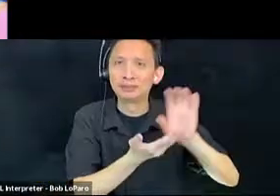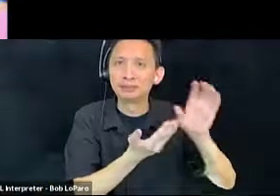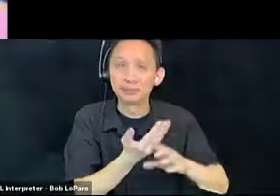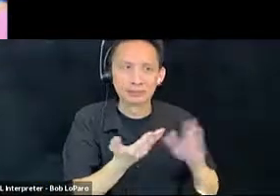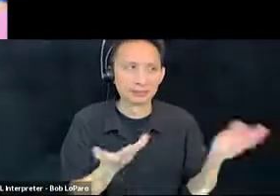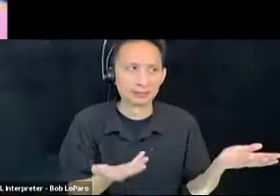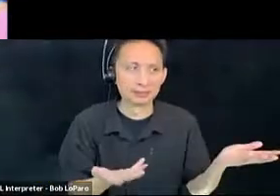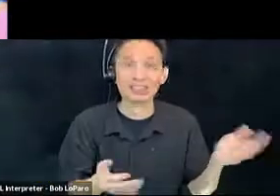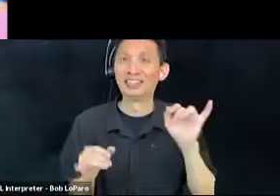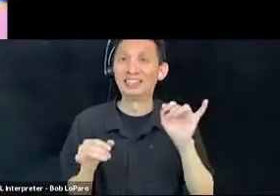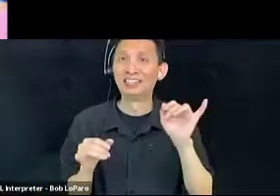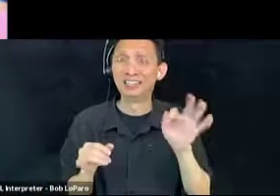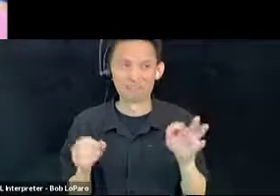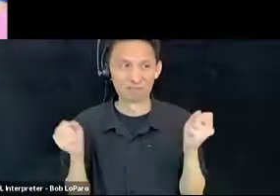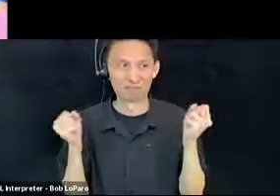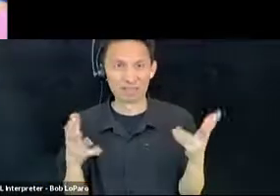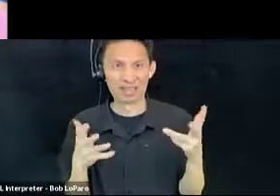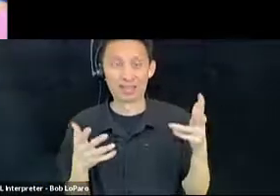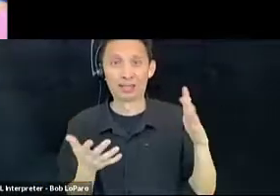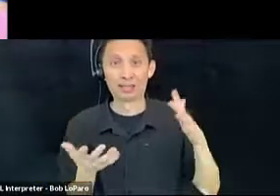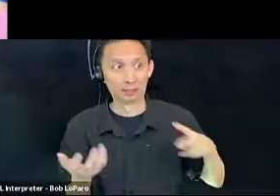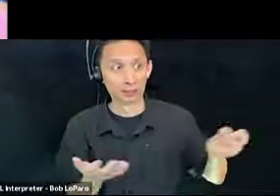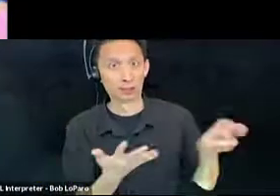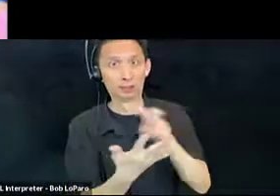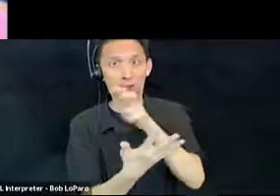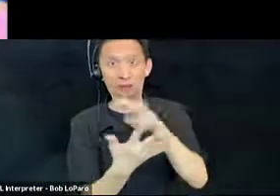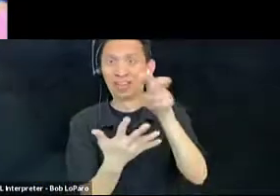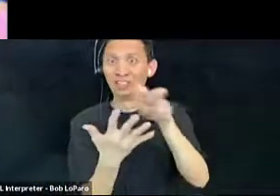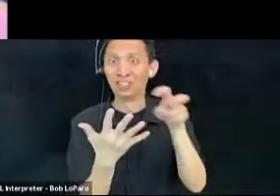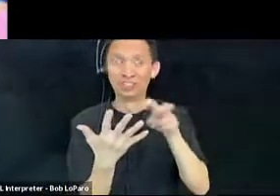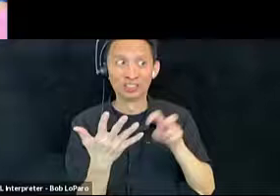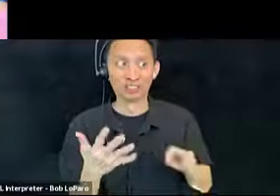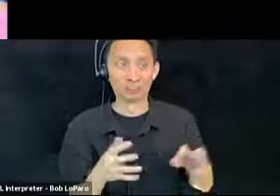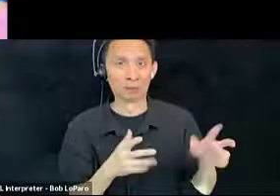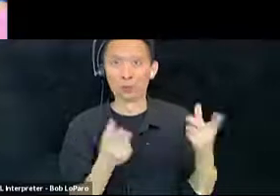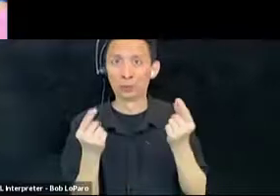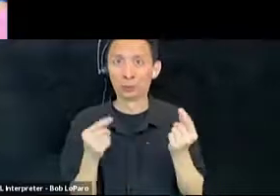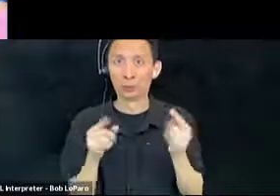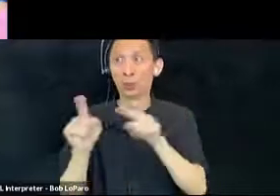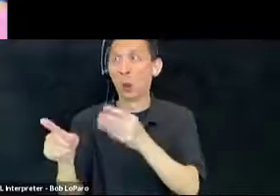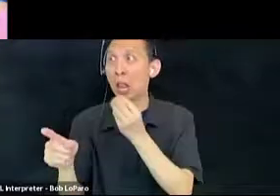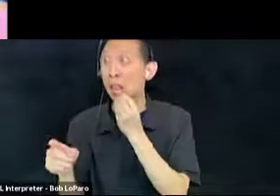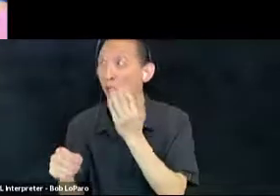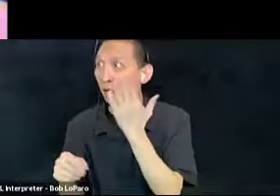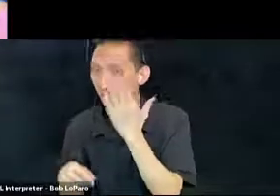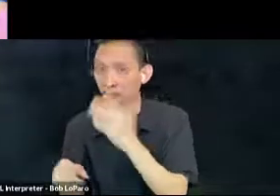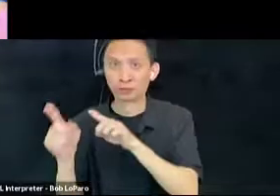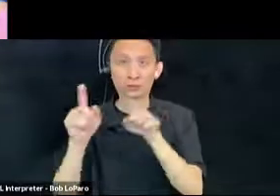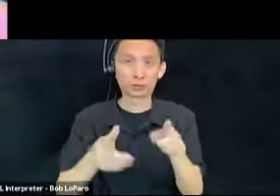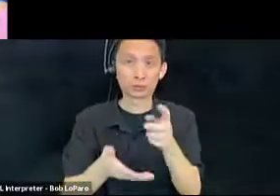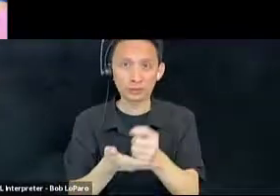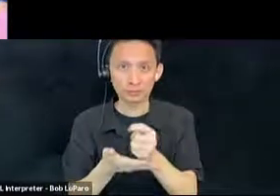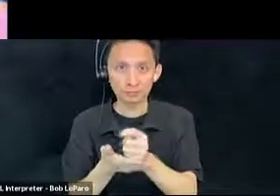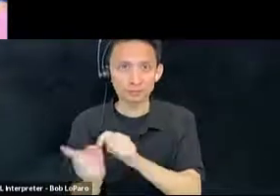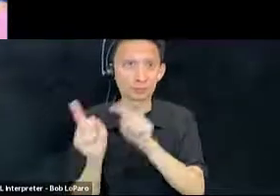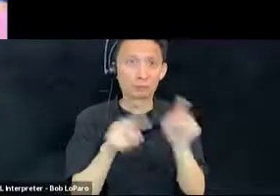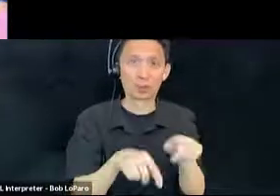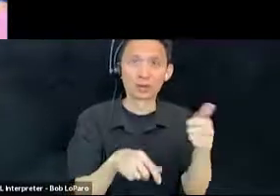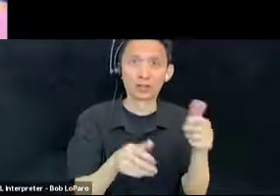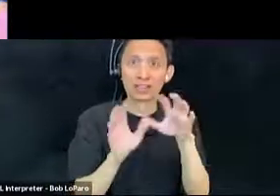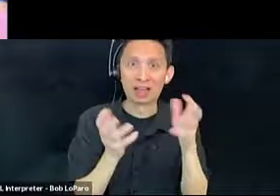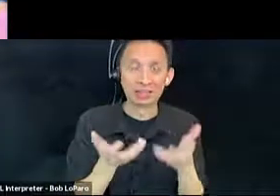and therapy, make sure you're given a couple of minutes before each of those transition to get over to your calendar system and talk about it.